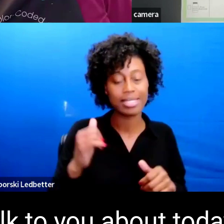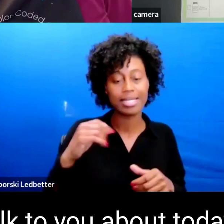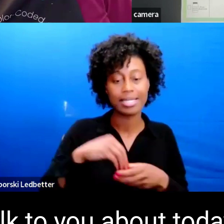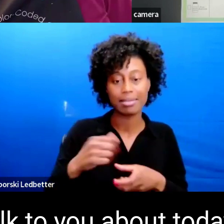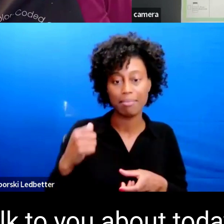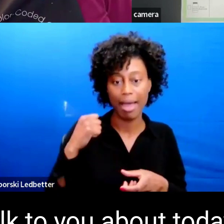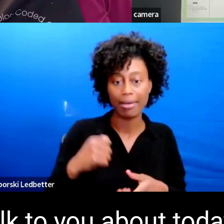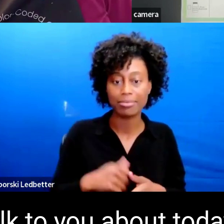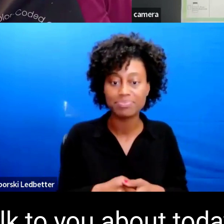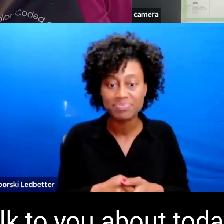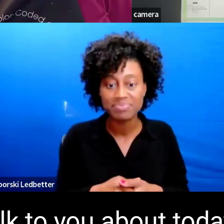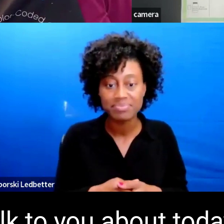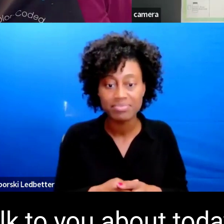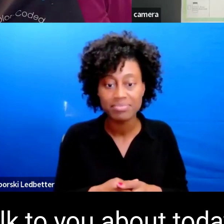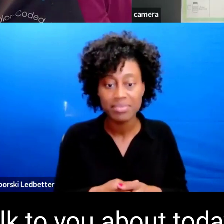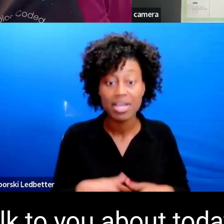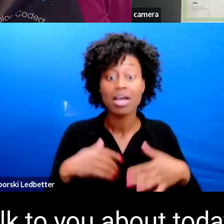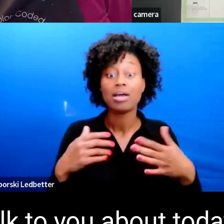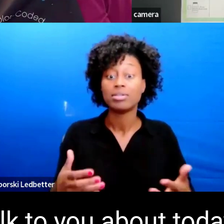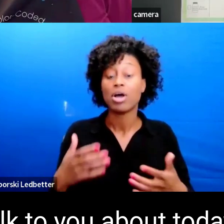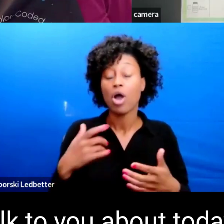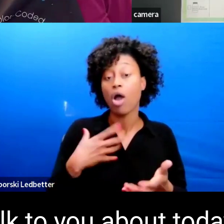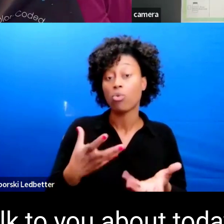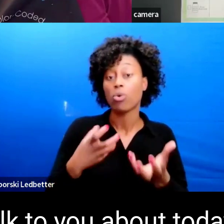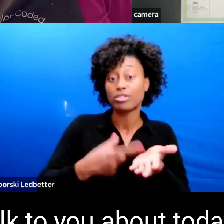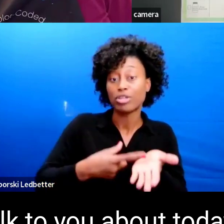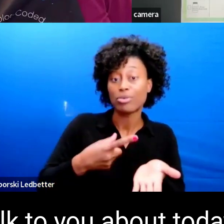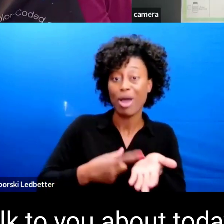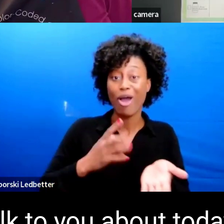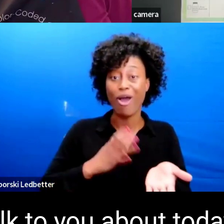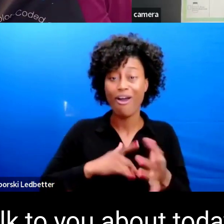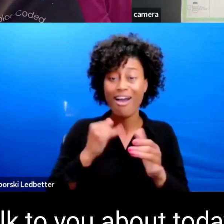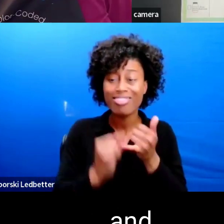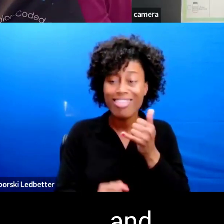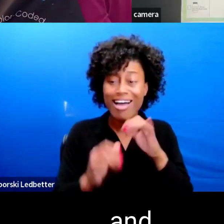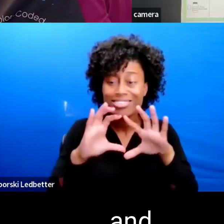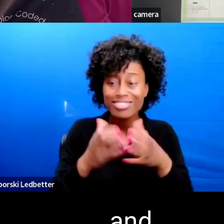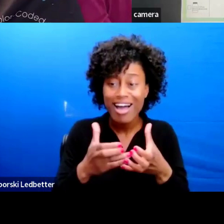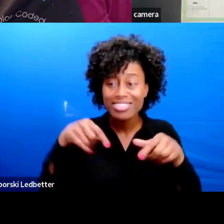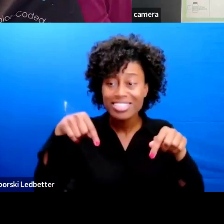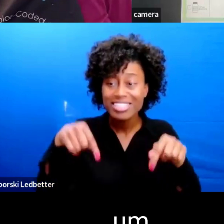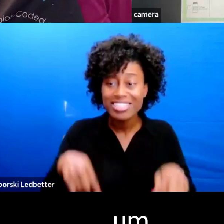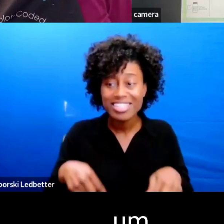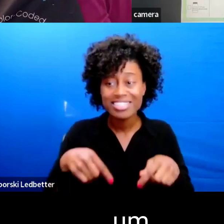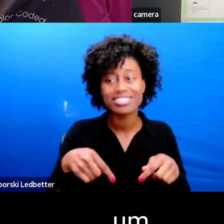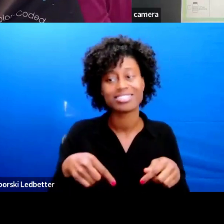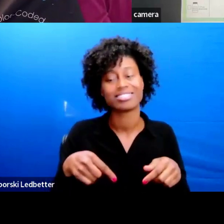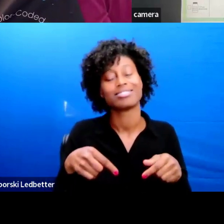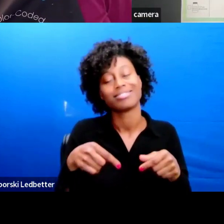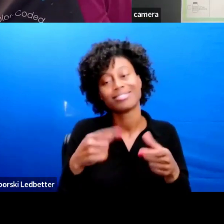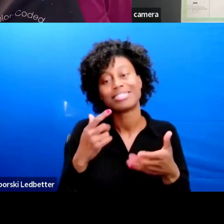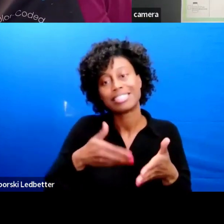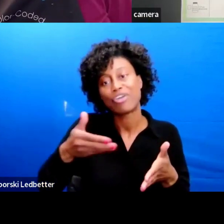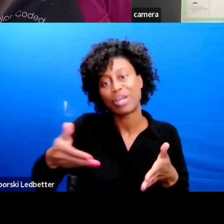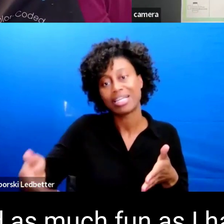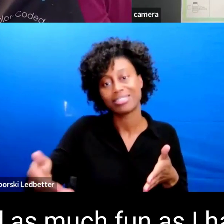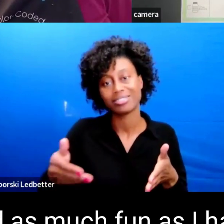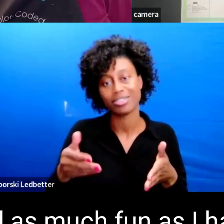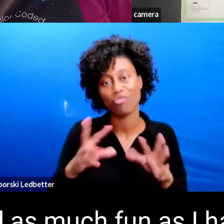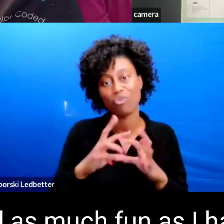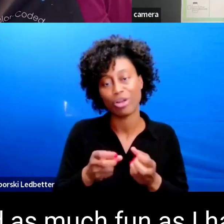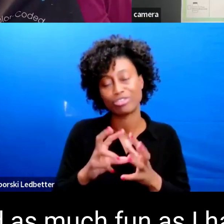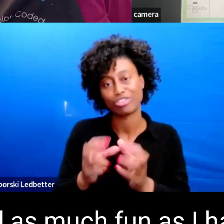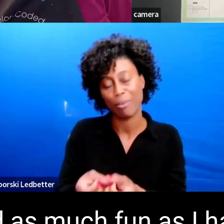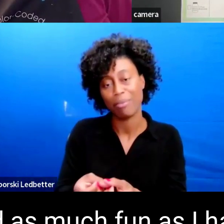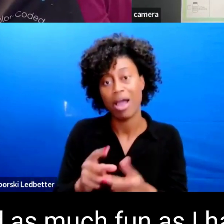what I want to talk to you about today is our last class in this series, and um, I